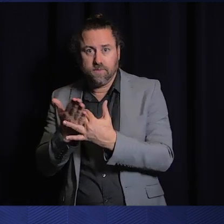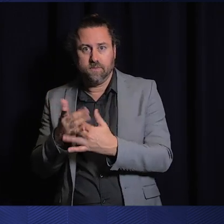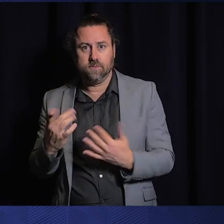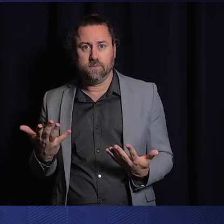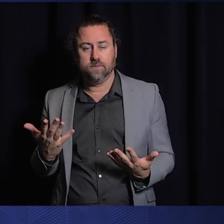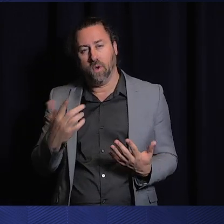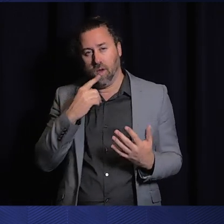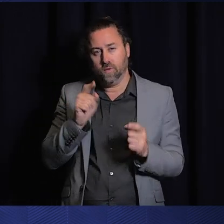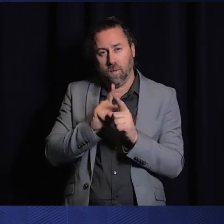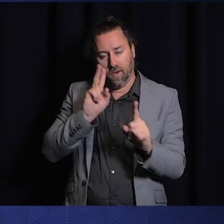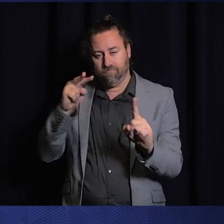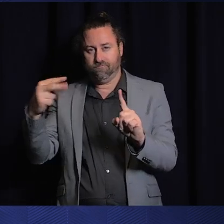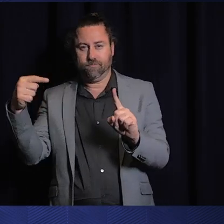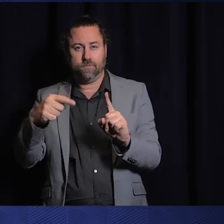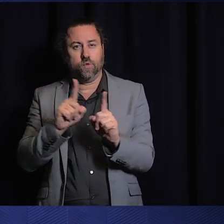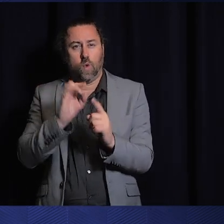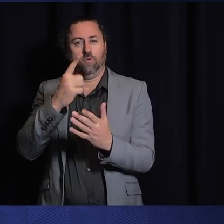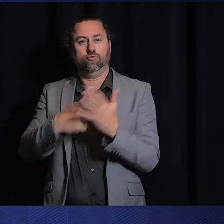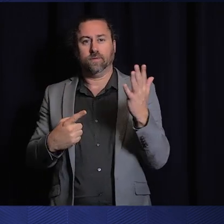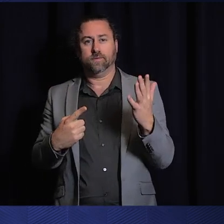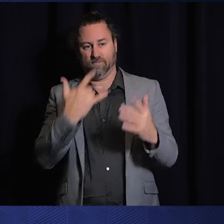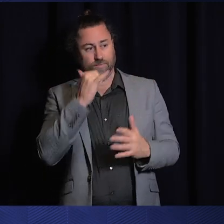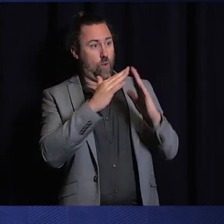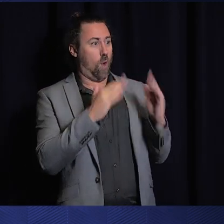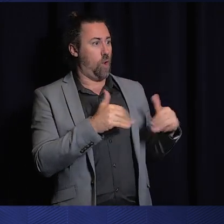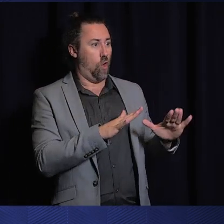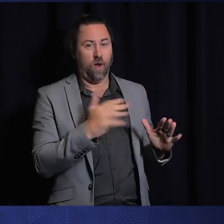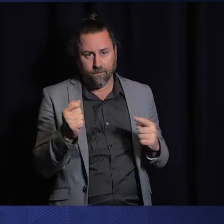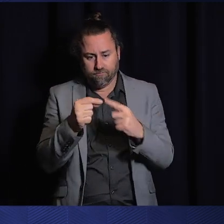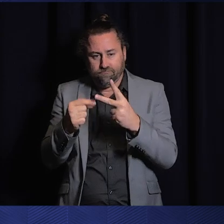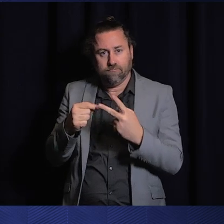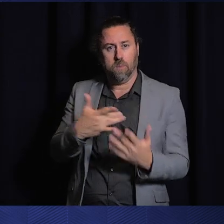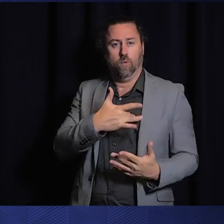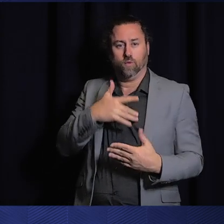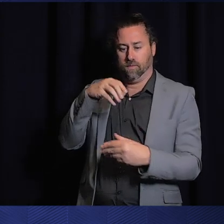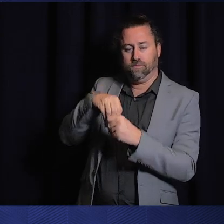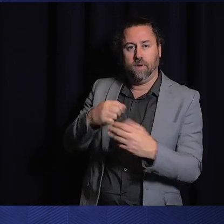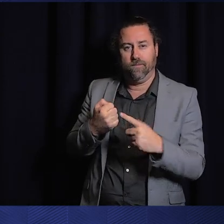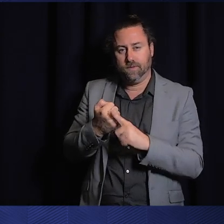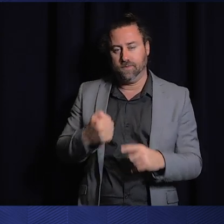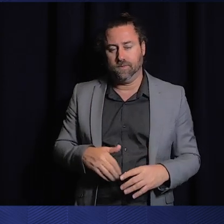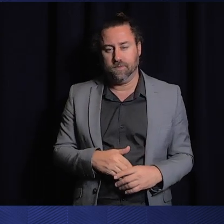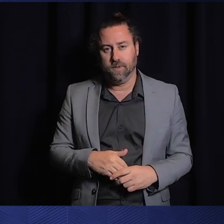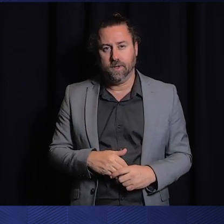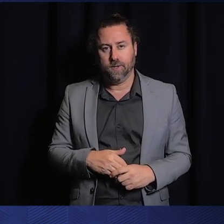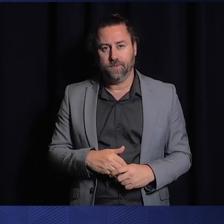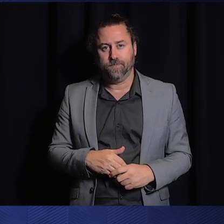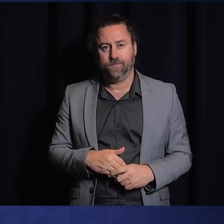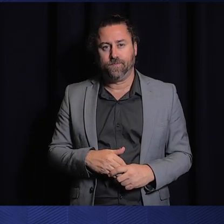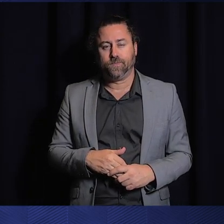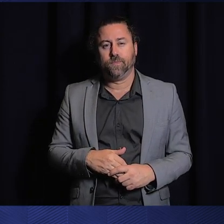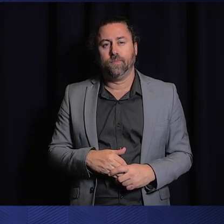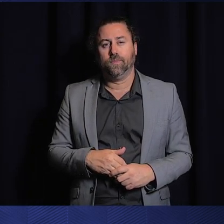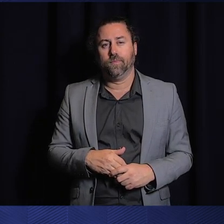that dimension of this widespread phenomenon. And the third point is that there's a clear